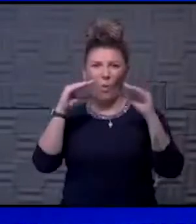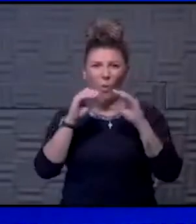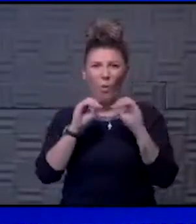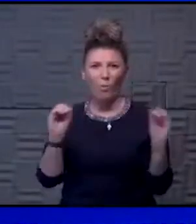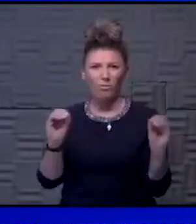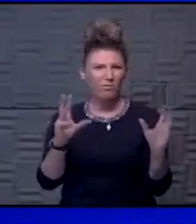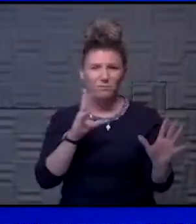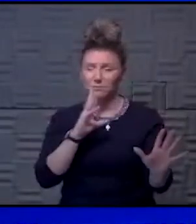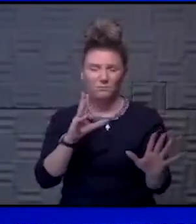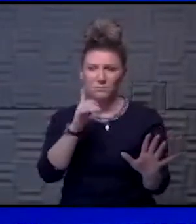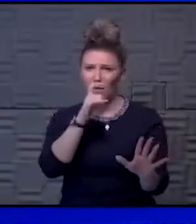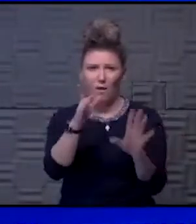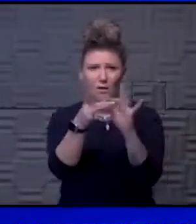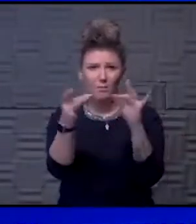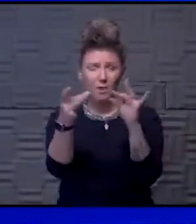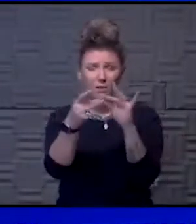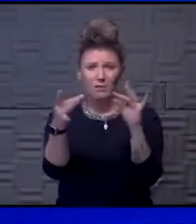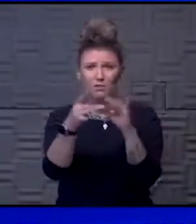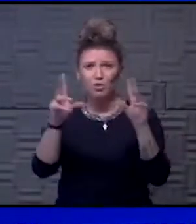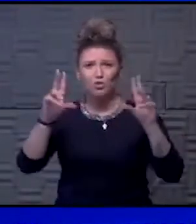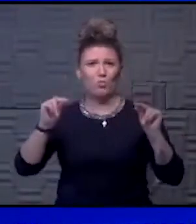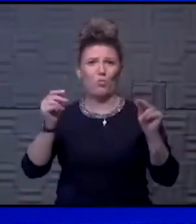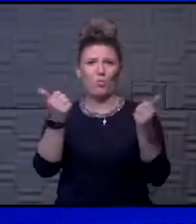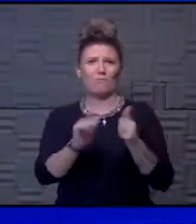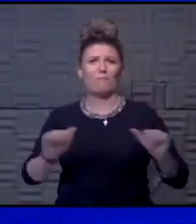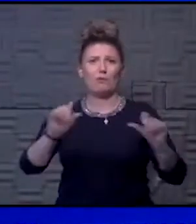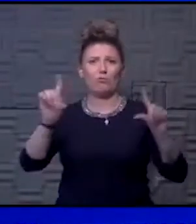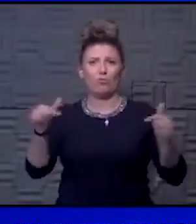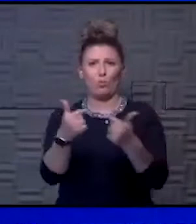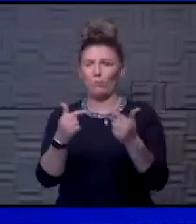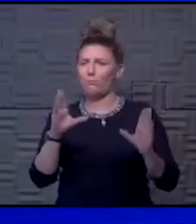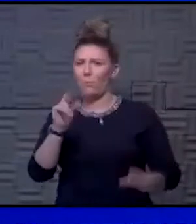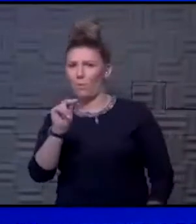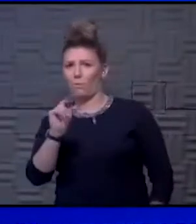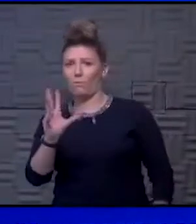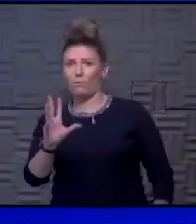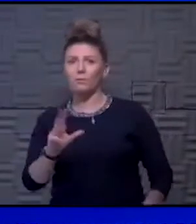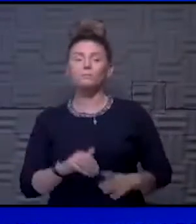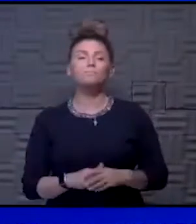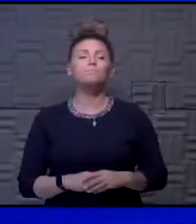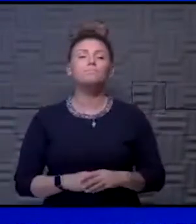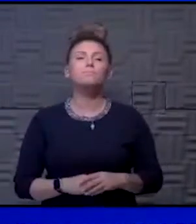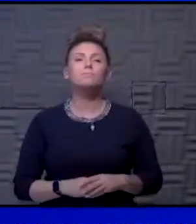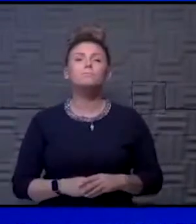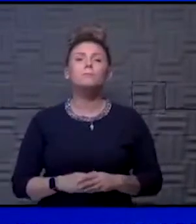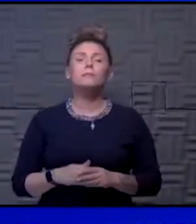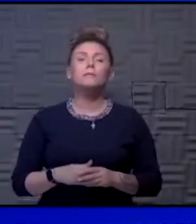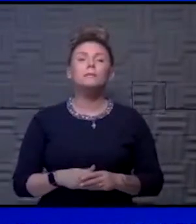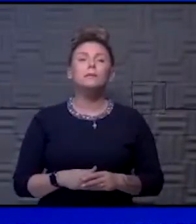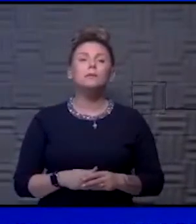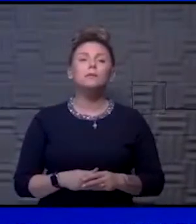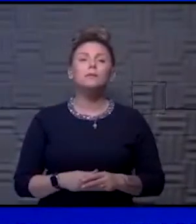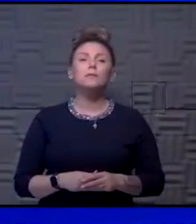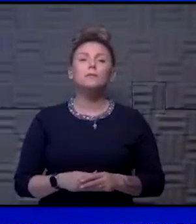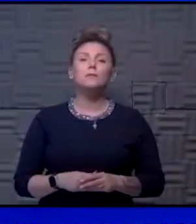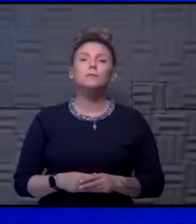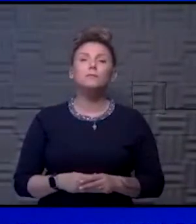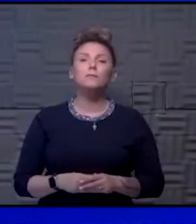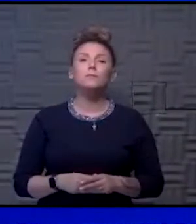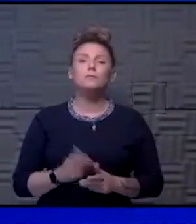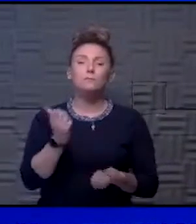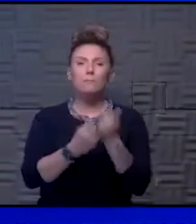we're sharing to any group for any reason. I think we all recognize that people are